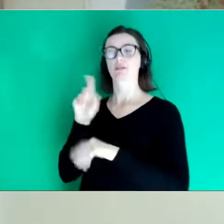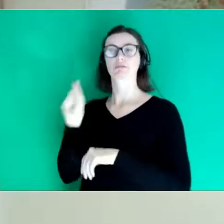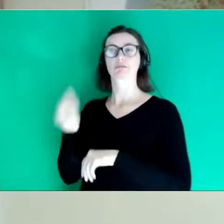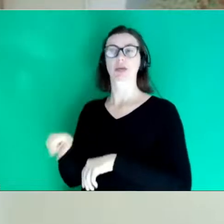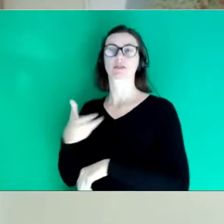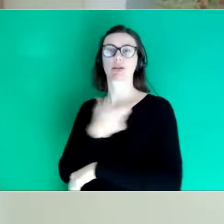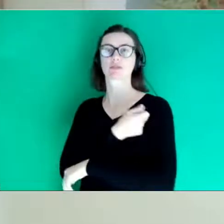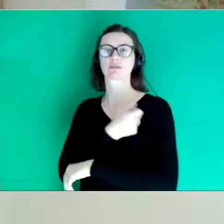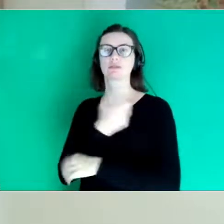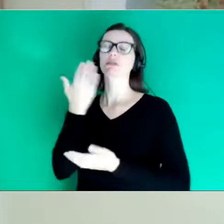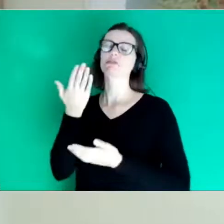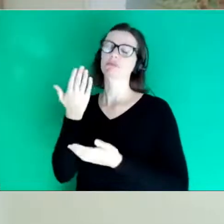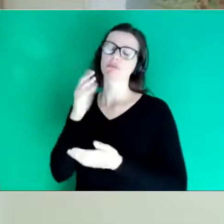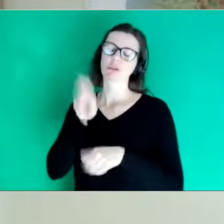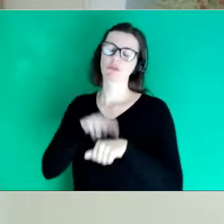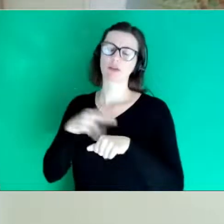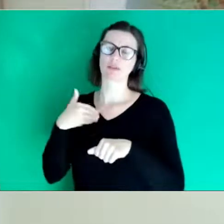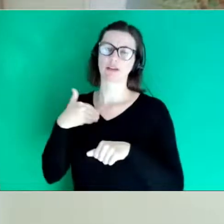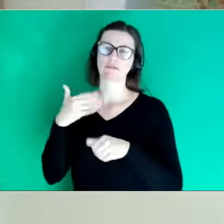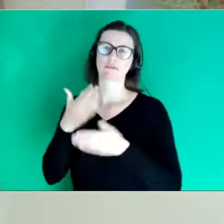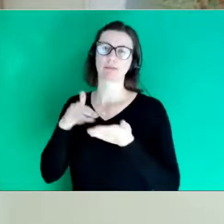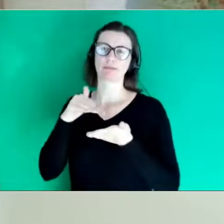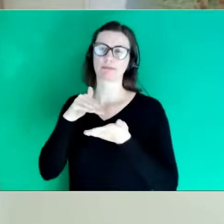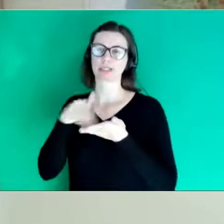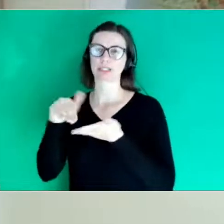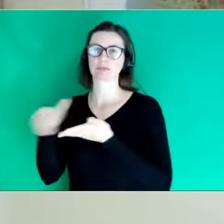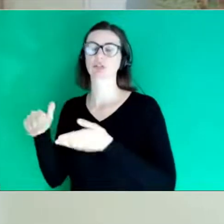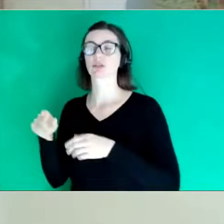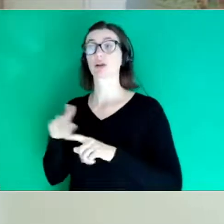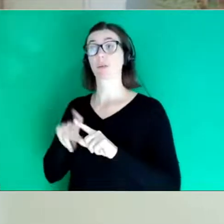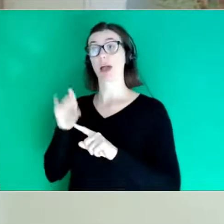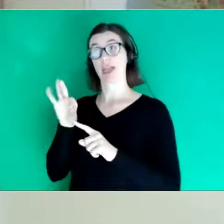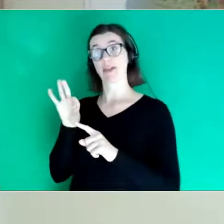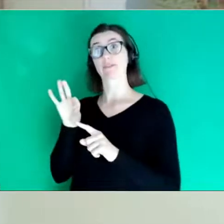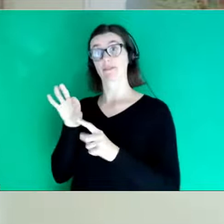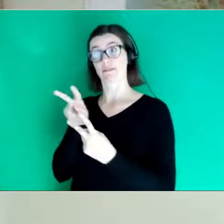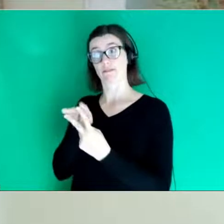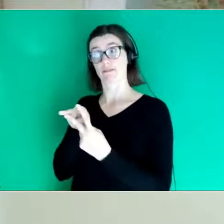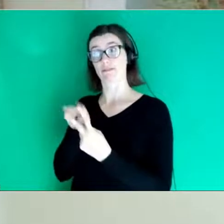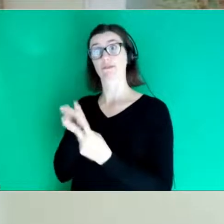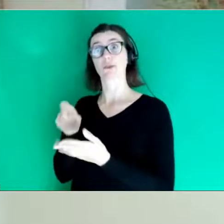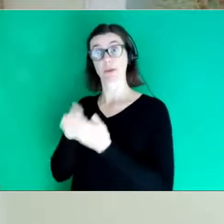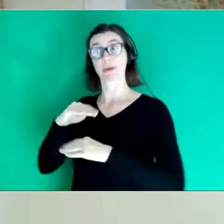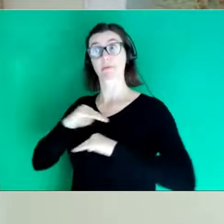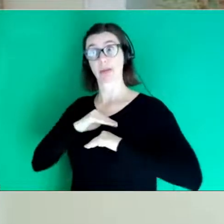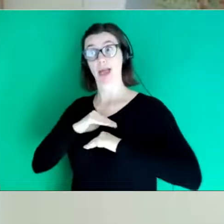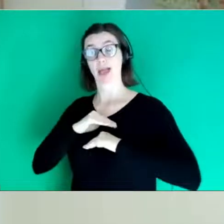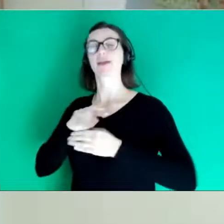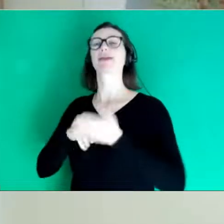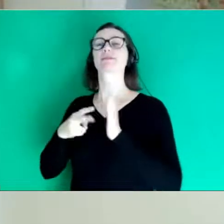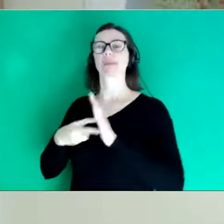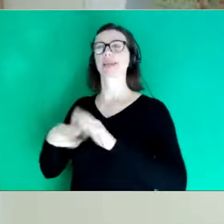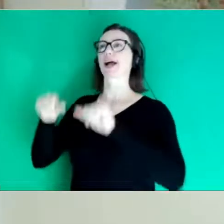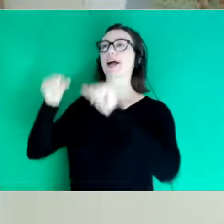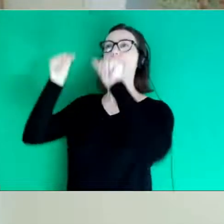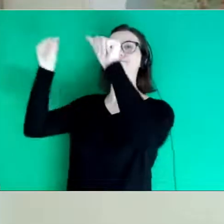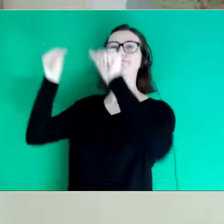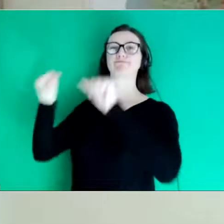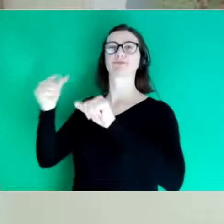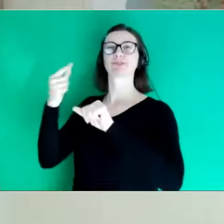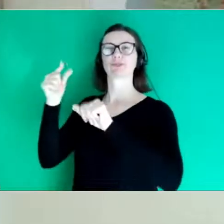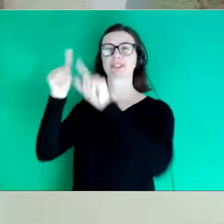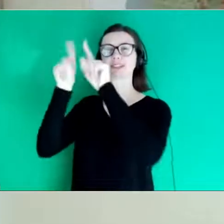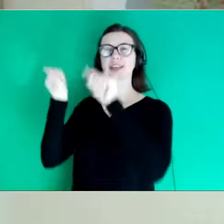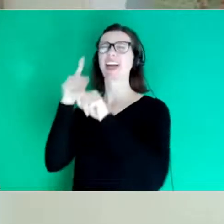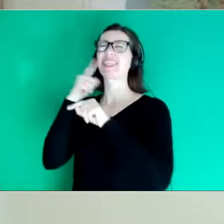And if they have those two requirements met, then they would hang up a green sign. I think it's a circle. And